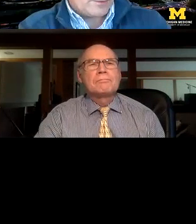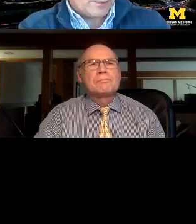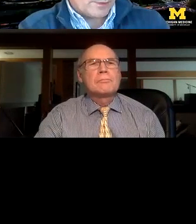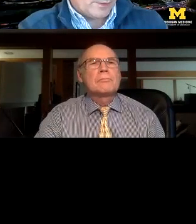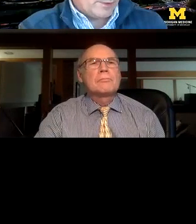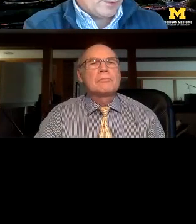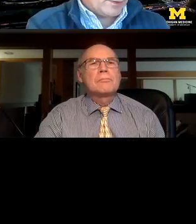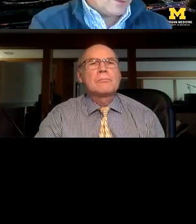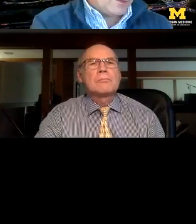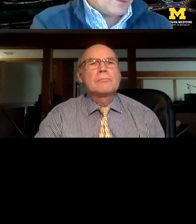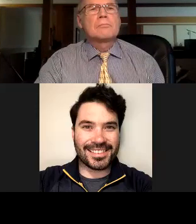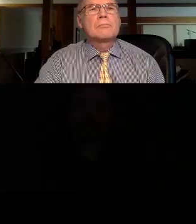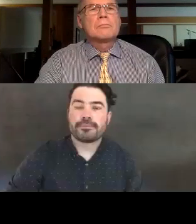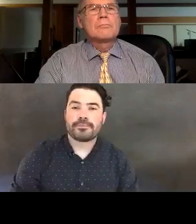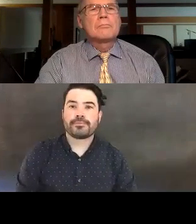Okay.